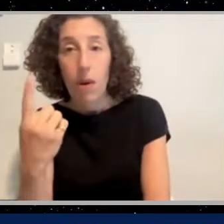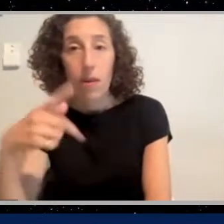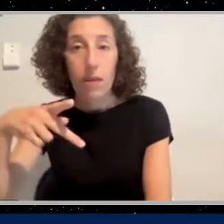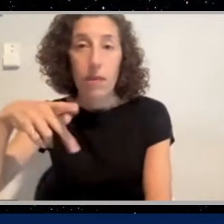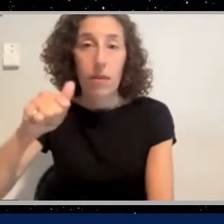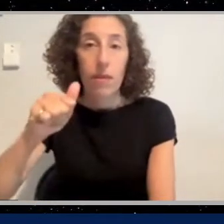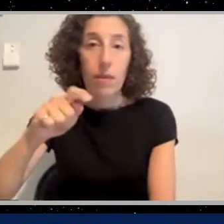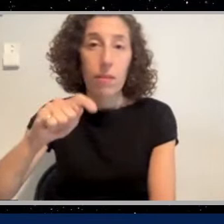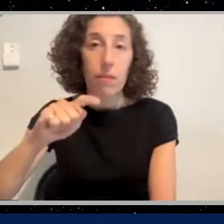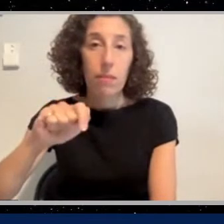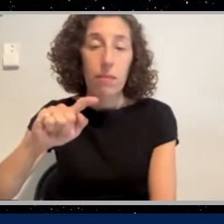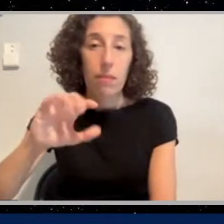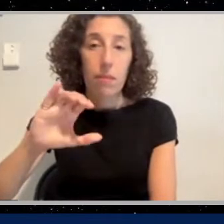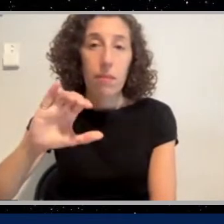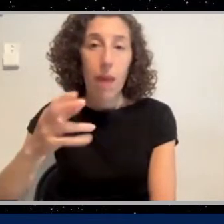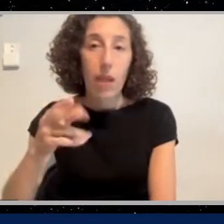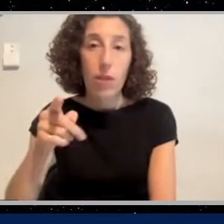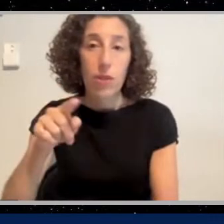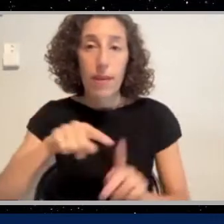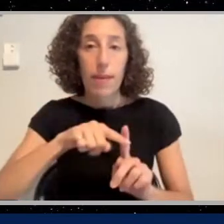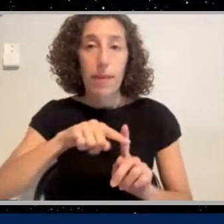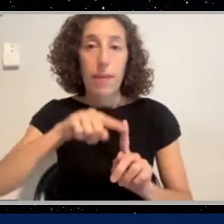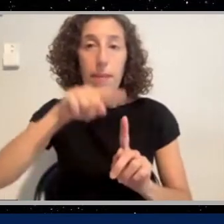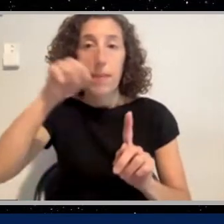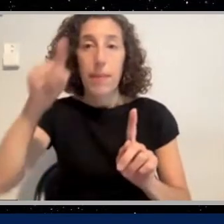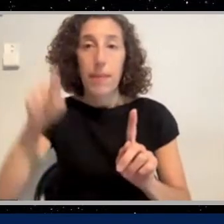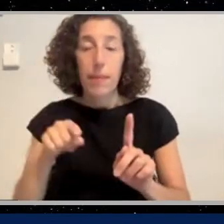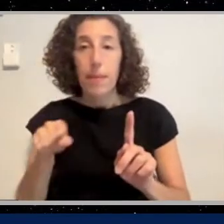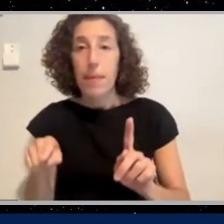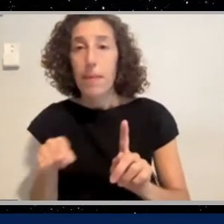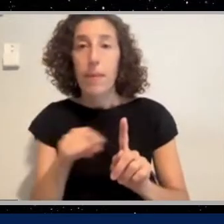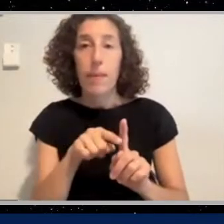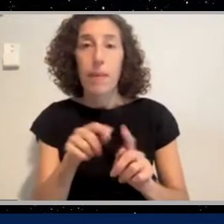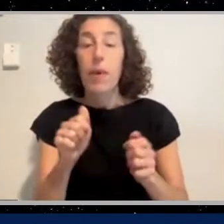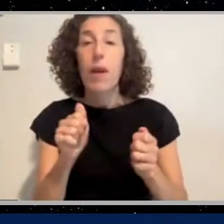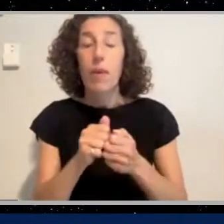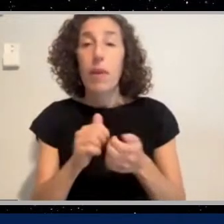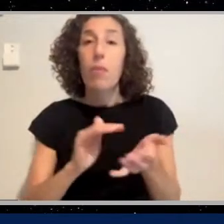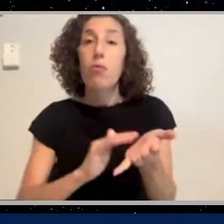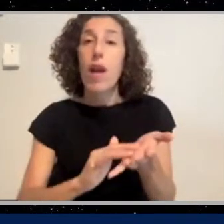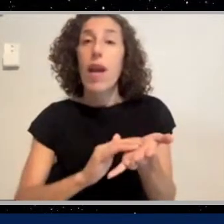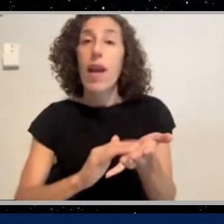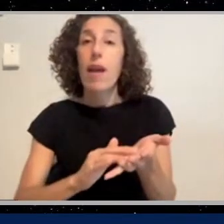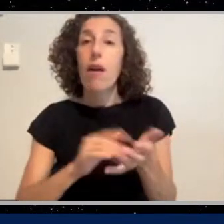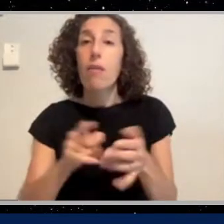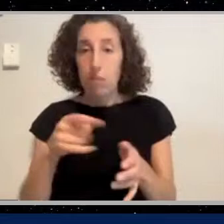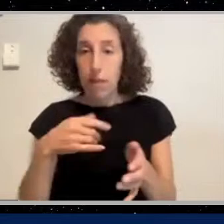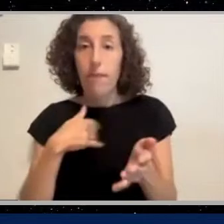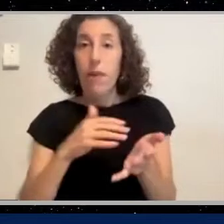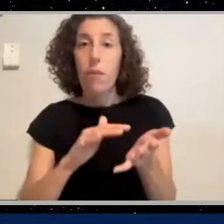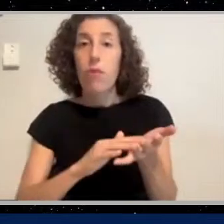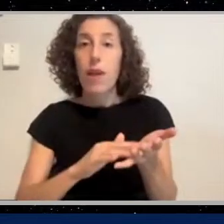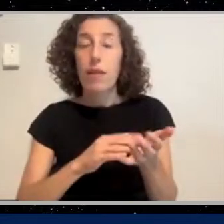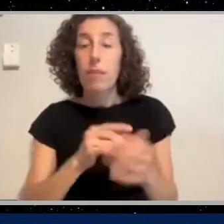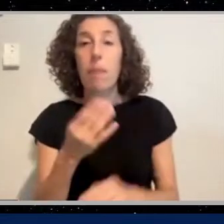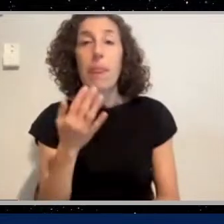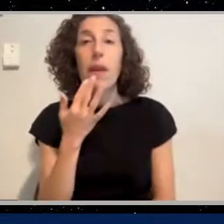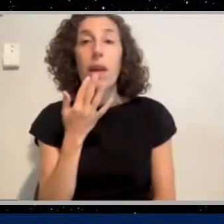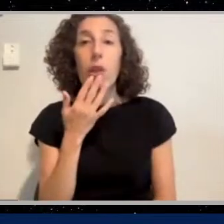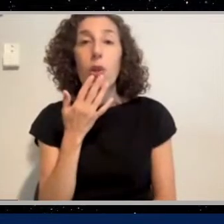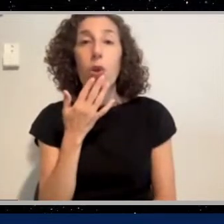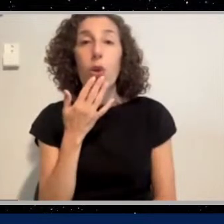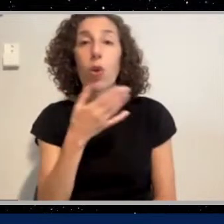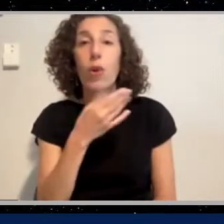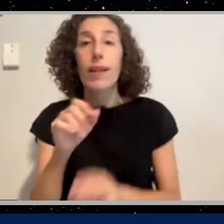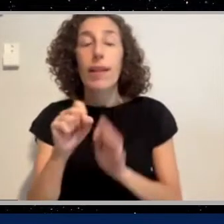the braille on it as well, saying everything. You've got the lines there are the colors and the symbols that you would see on